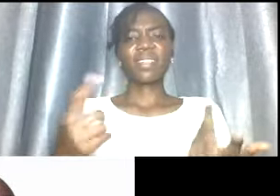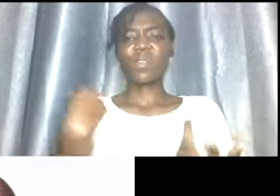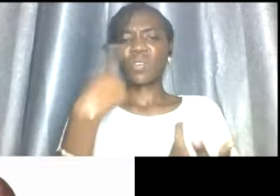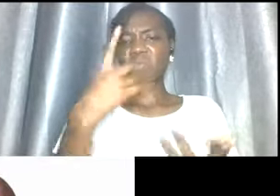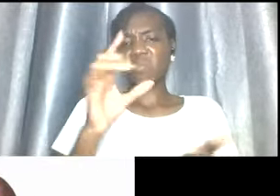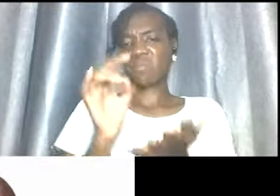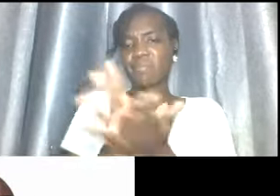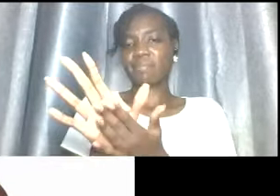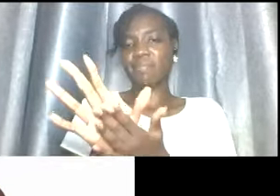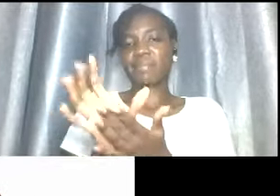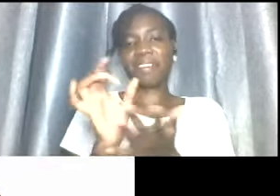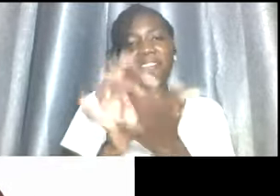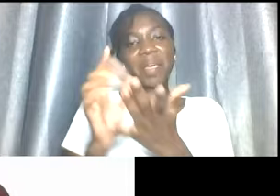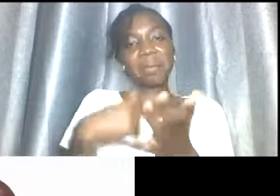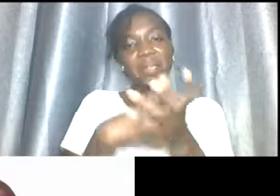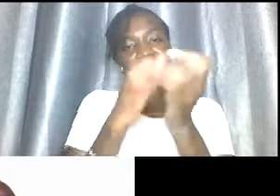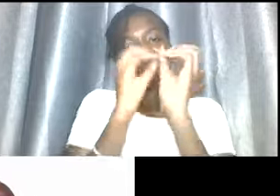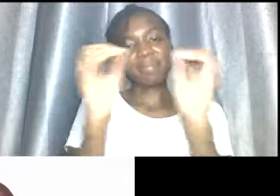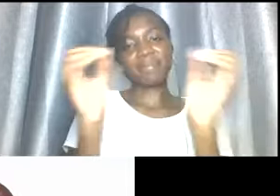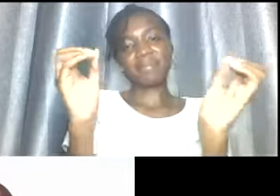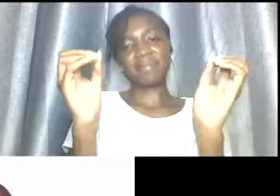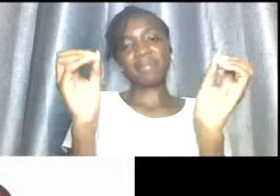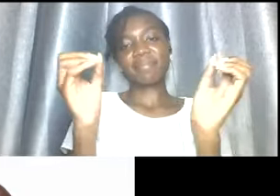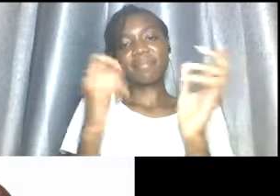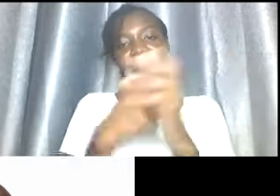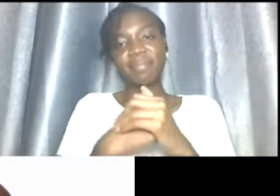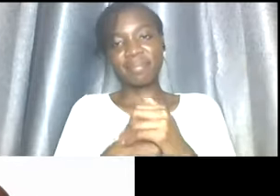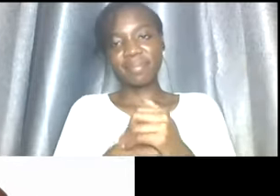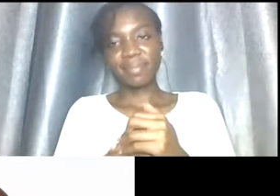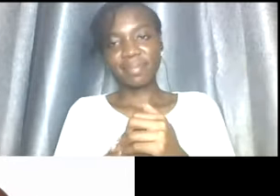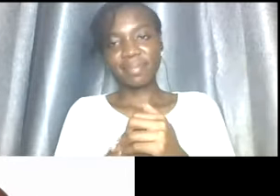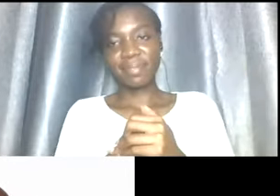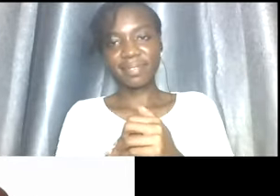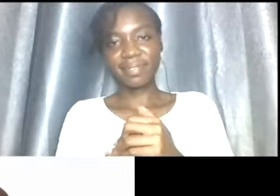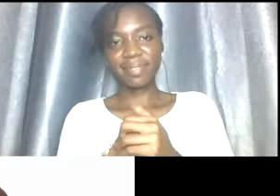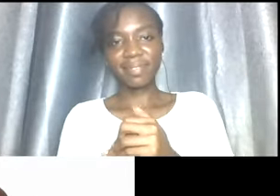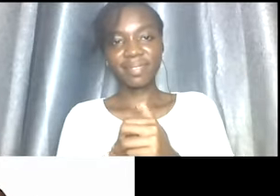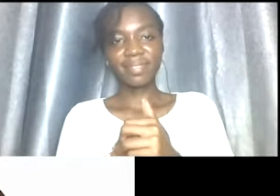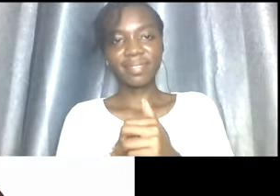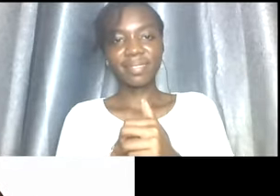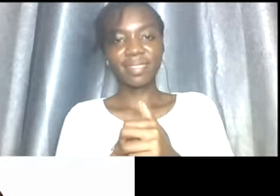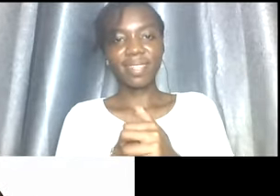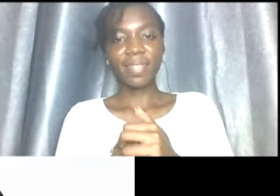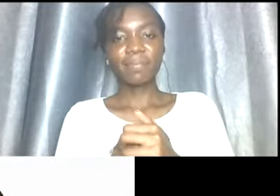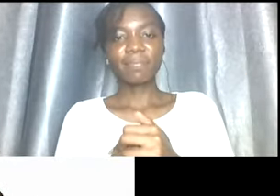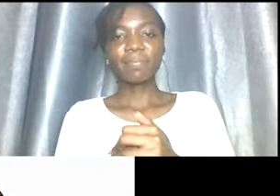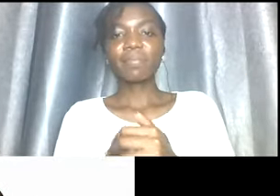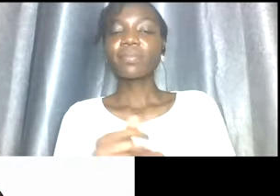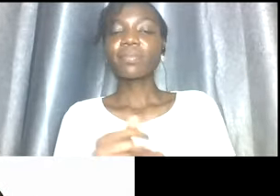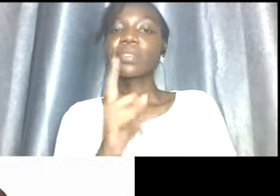anyway? So you have to be you have to be